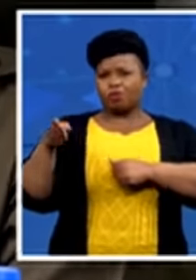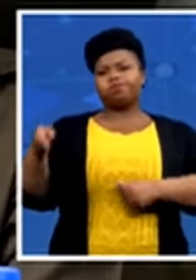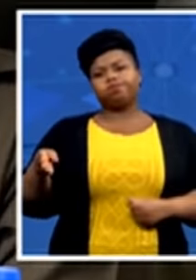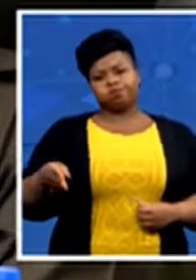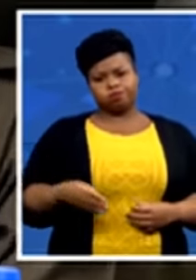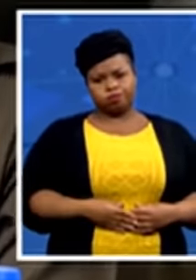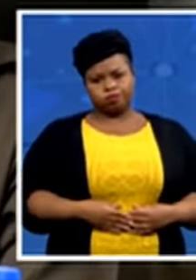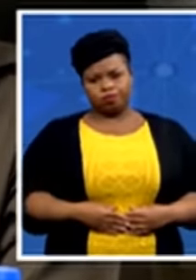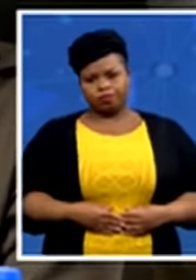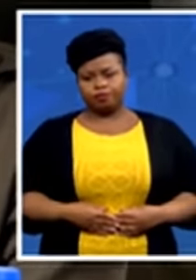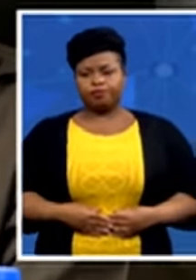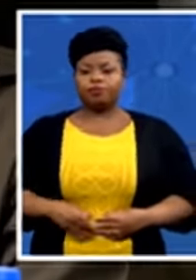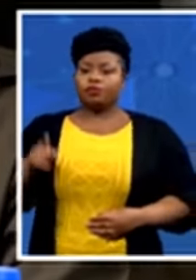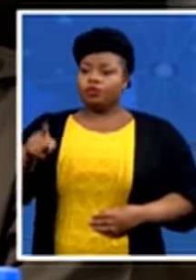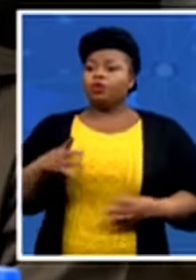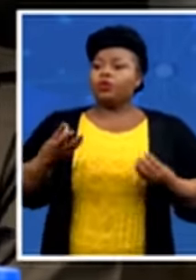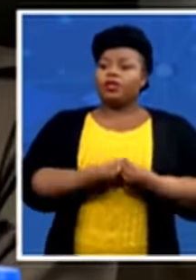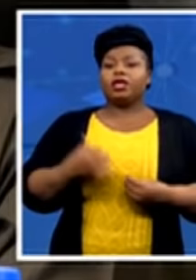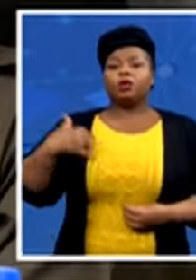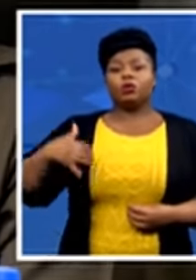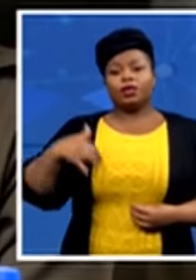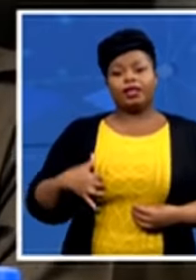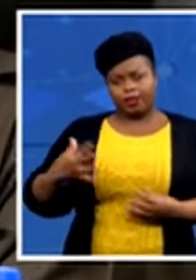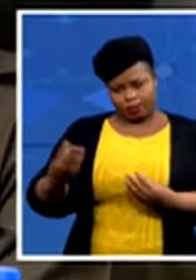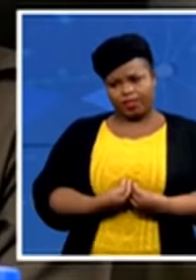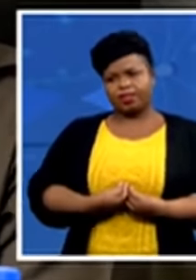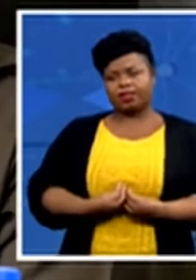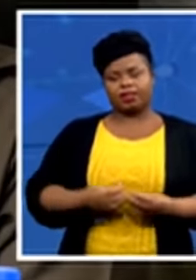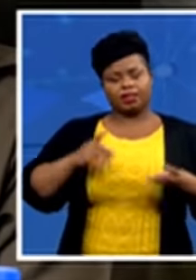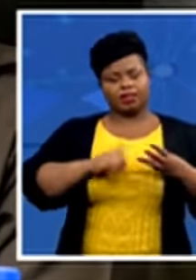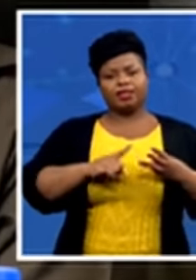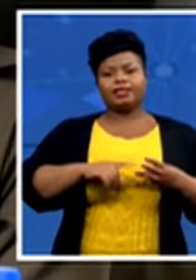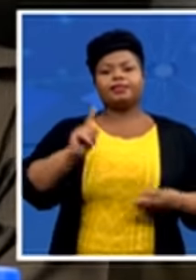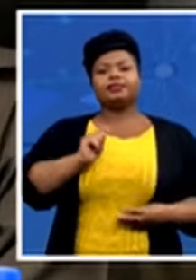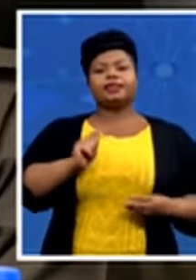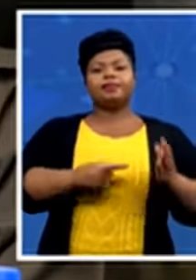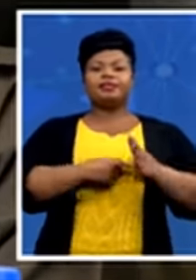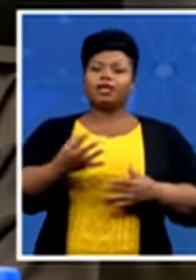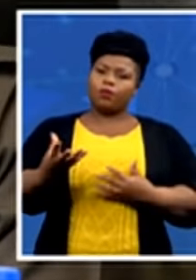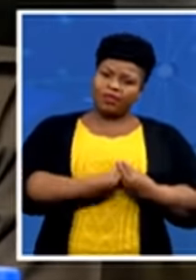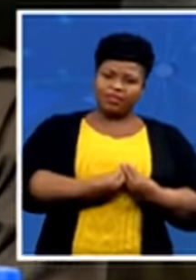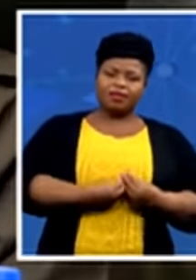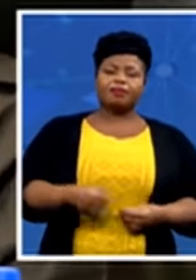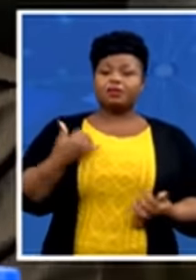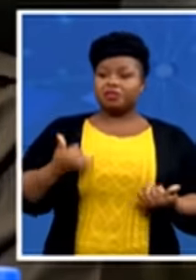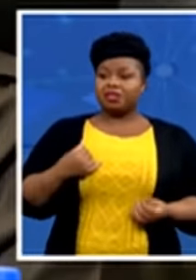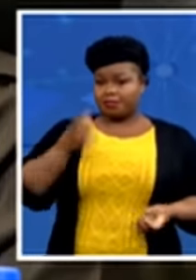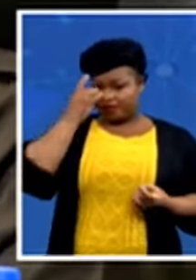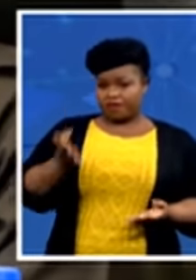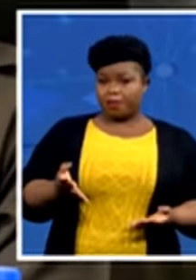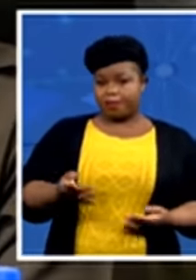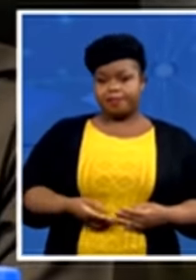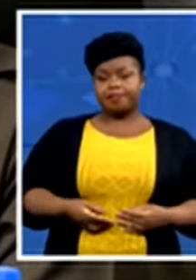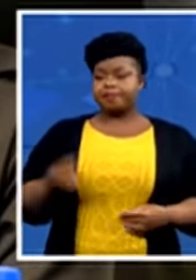in Eguruleni and with me in Tembisa. And today I'm telling you that this is what we have done to Tembisa with the